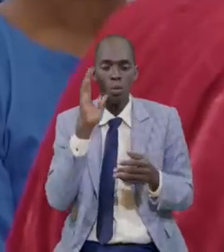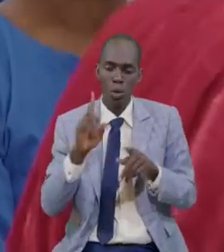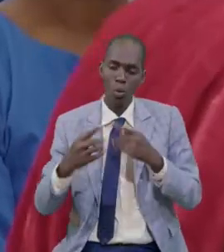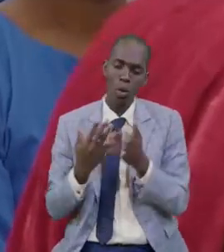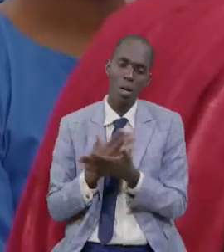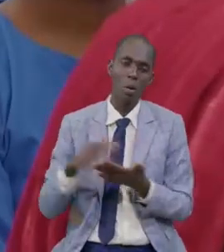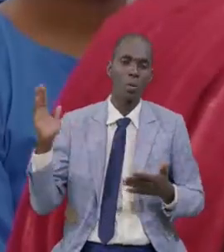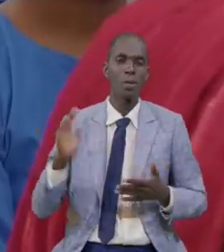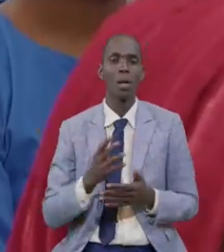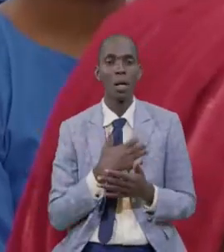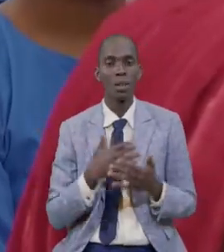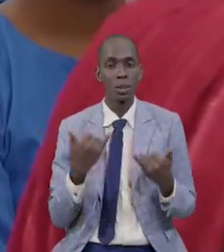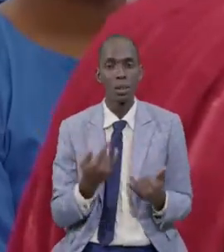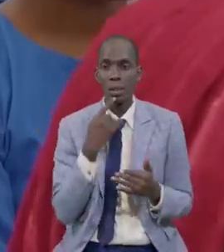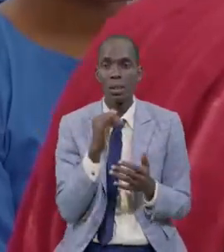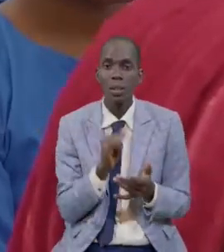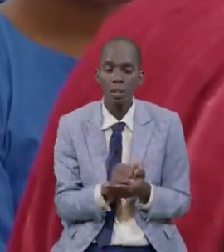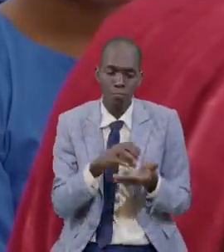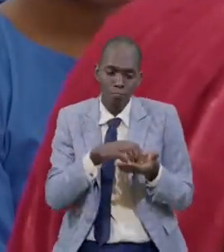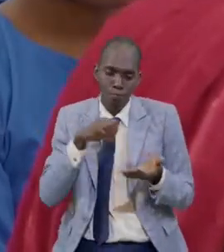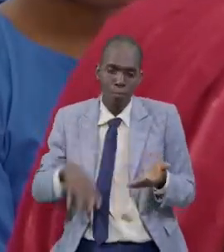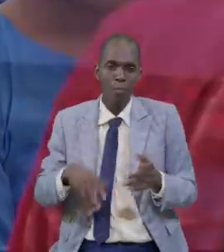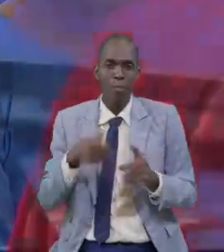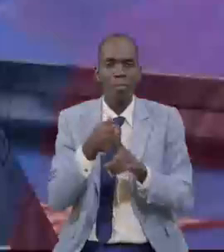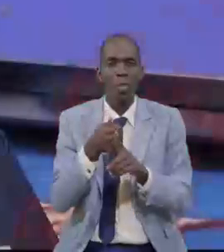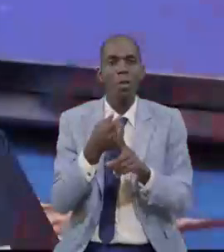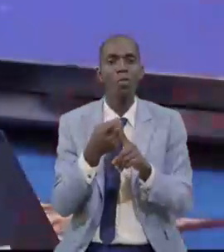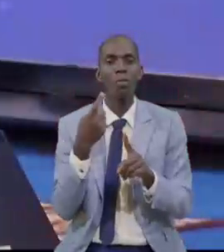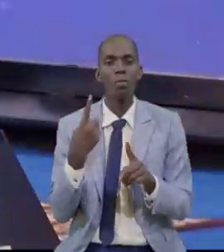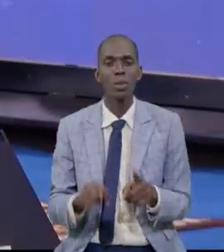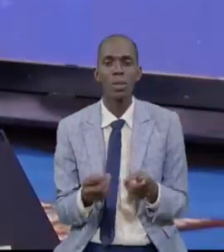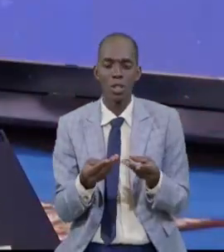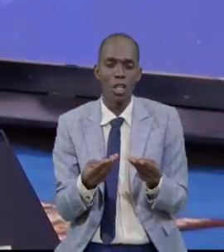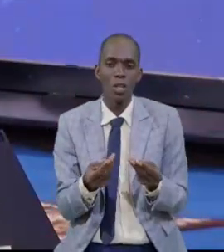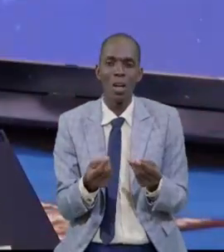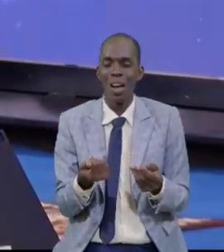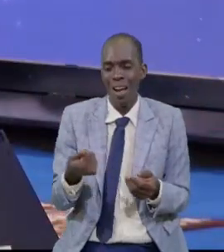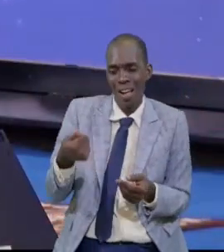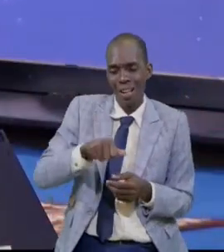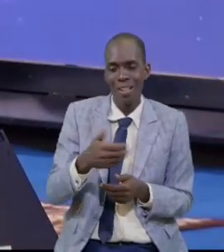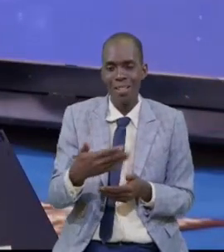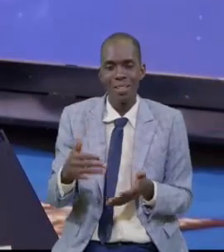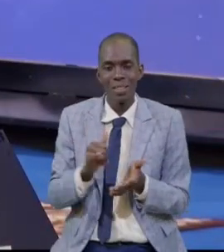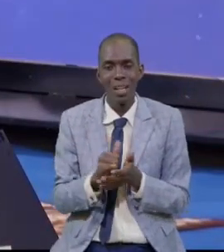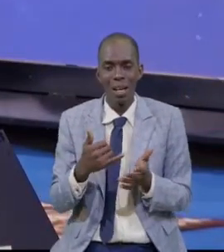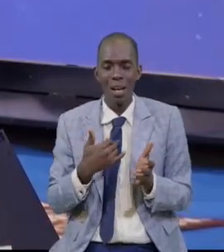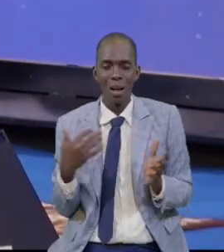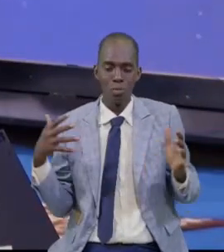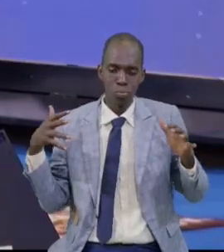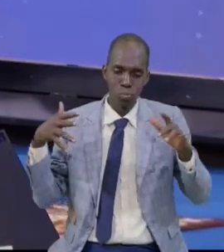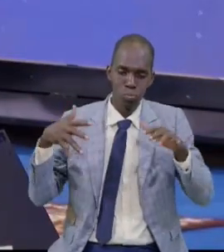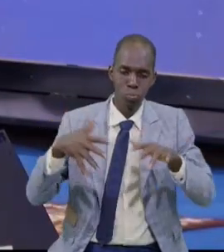shake yourself from the dust. Anything that are gathered over your life, whatever you call